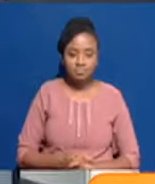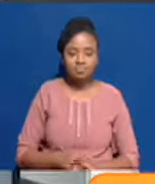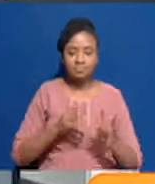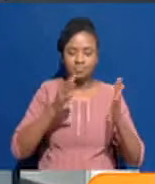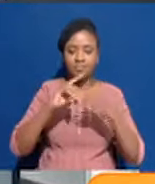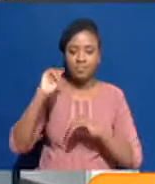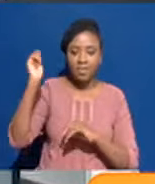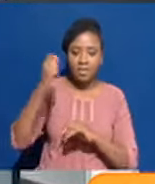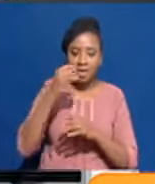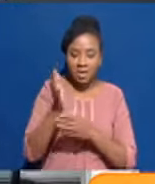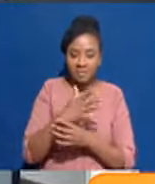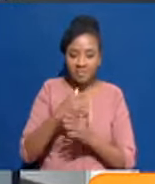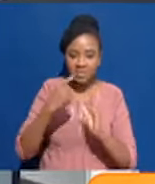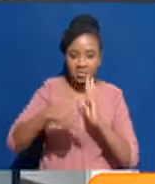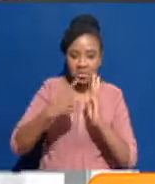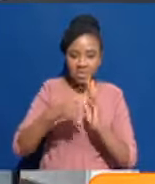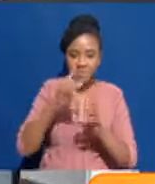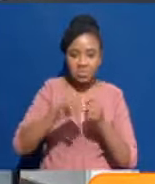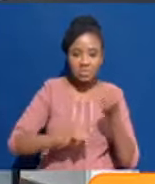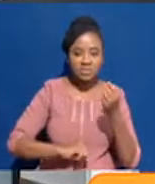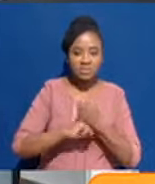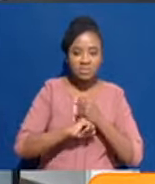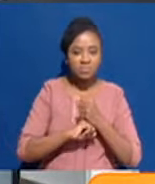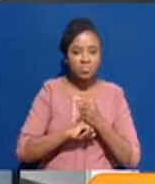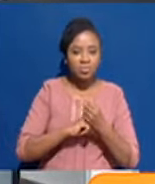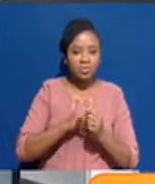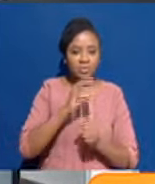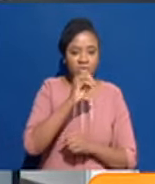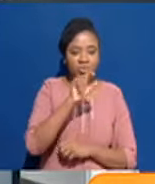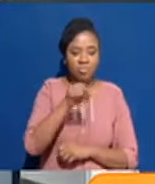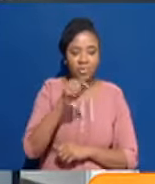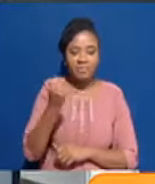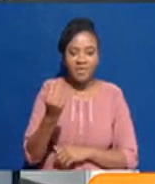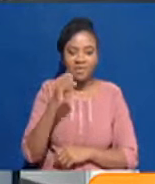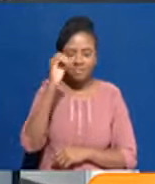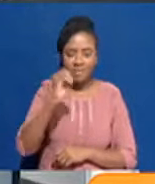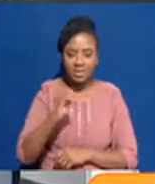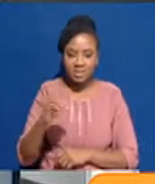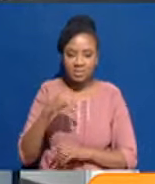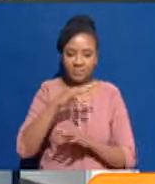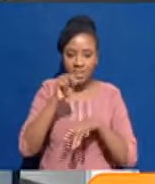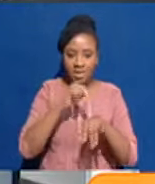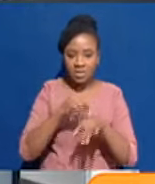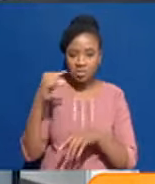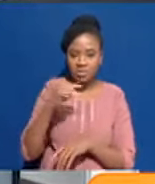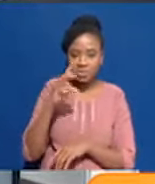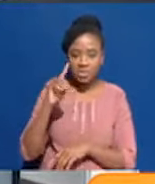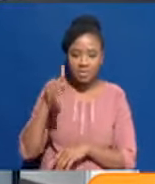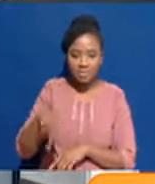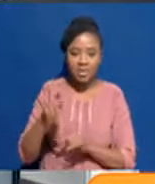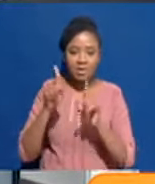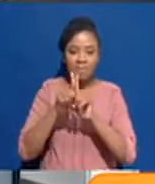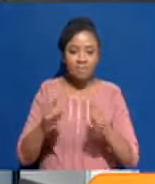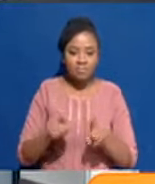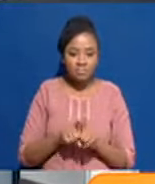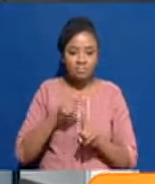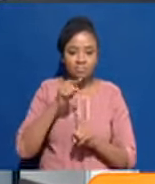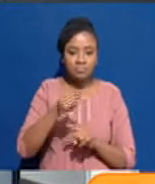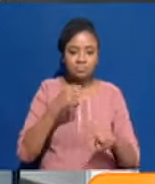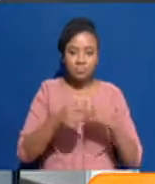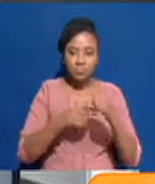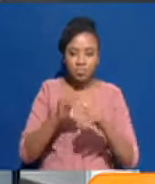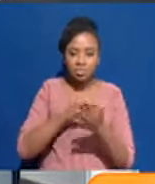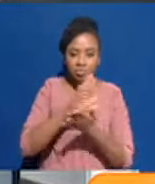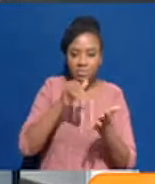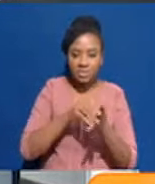Kenya's fishing industry contributes about 0.5% of the national GDP, yet the fish value chain is highly fragmented and